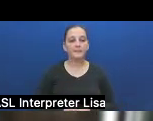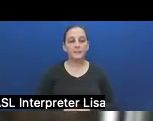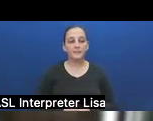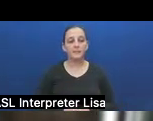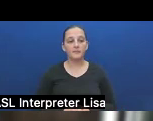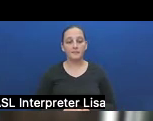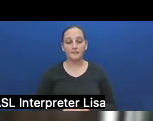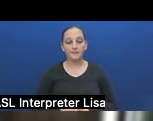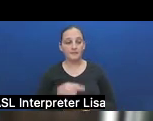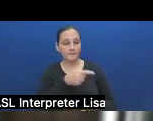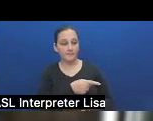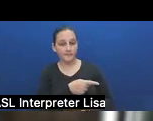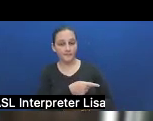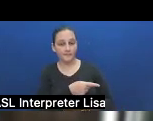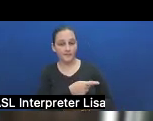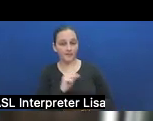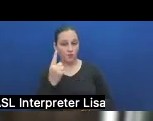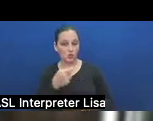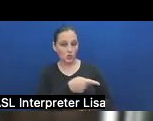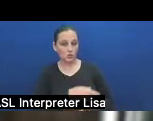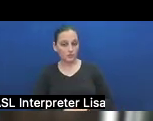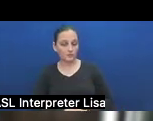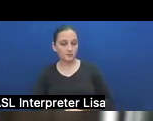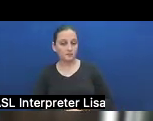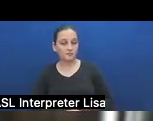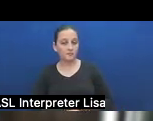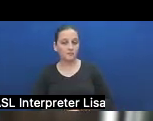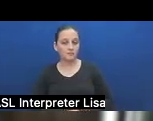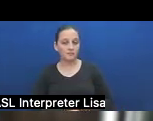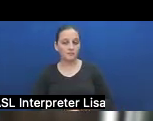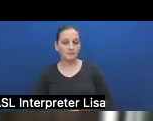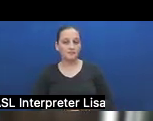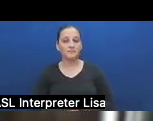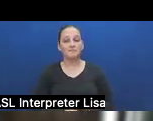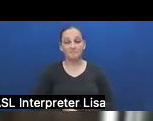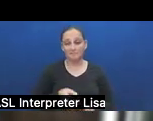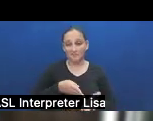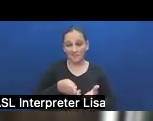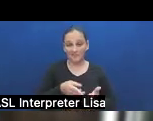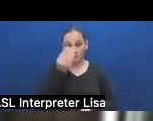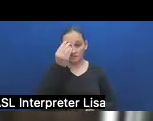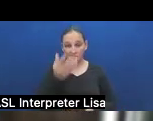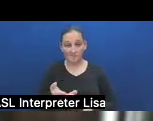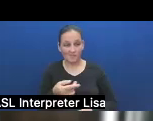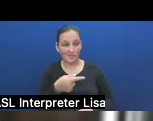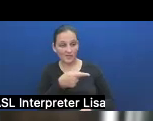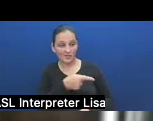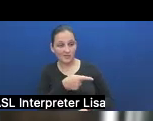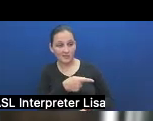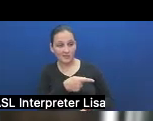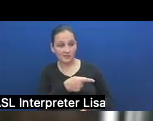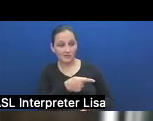web content. Now, I'll be brutally honest with you. In my little head, archive web content